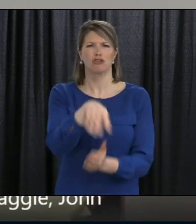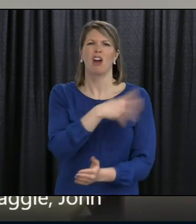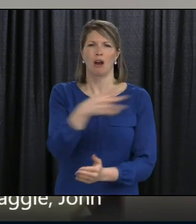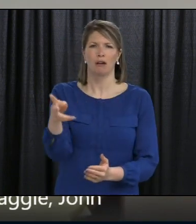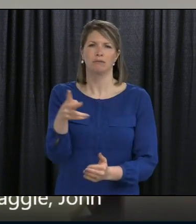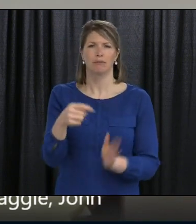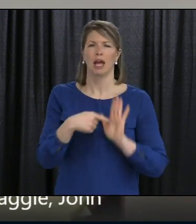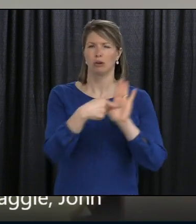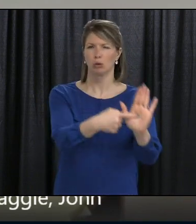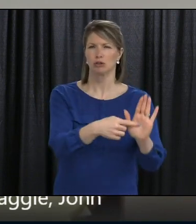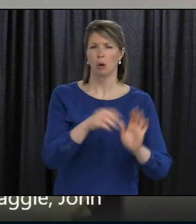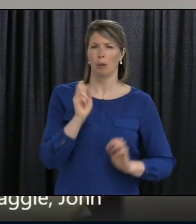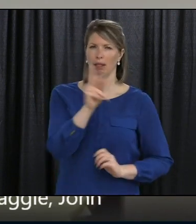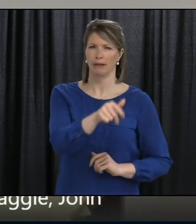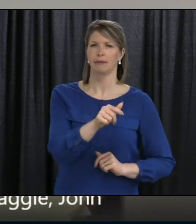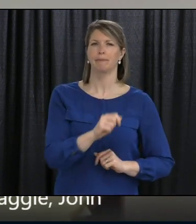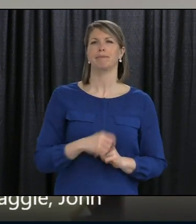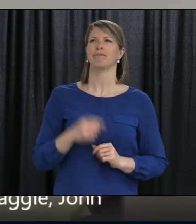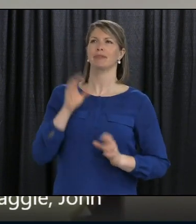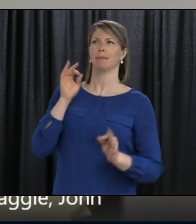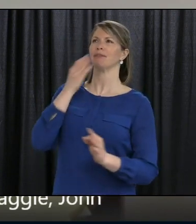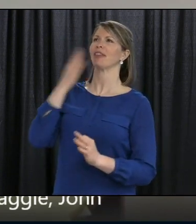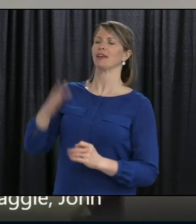no difficulty at all. Perfect. Thank you.